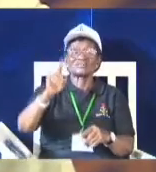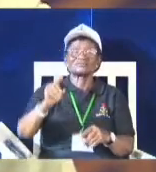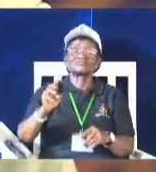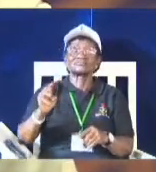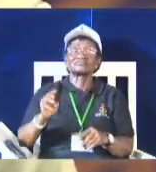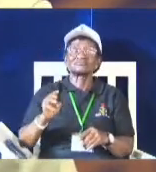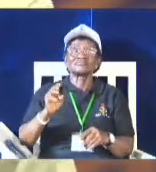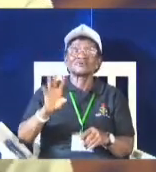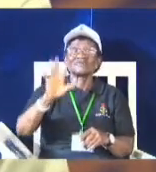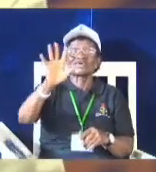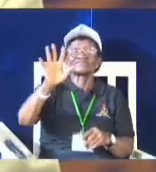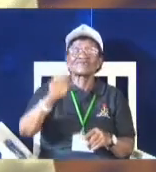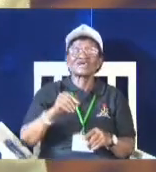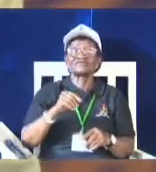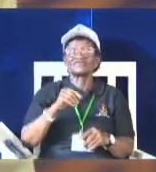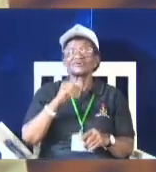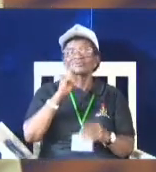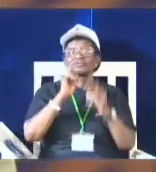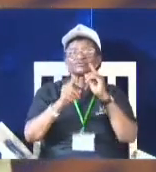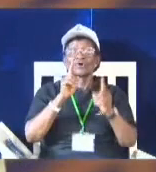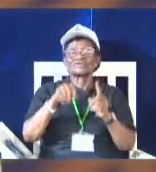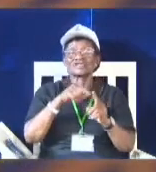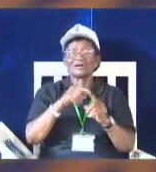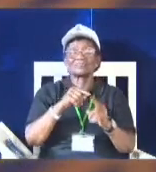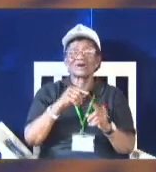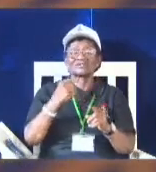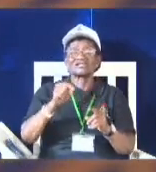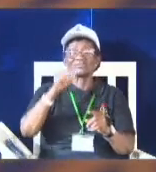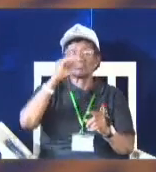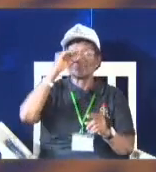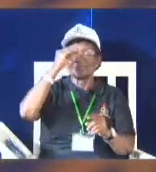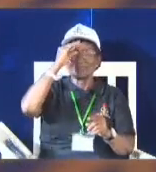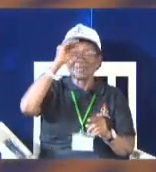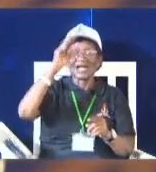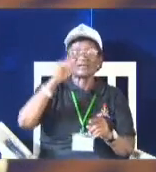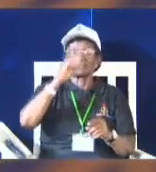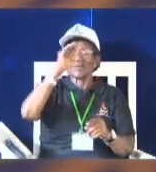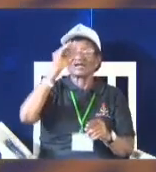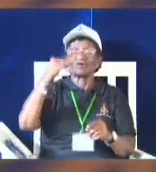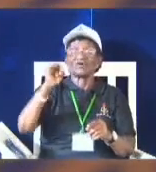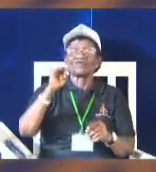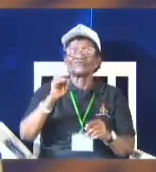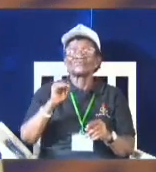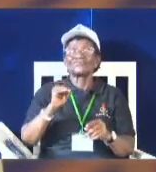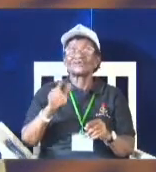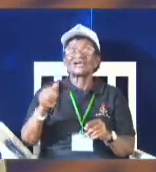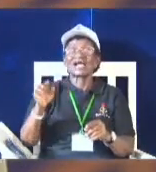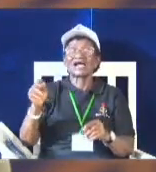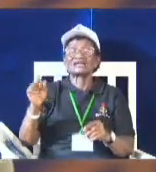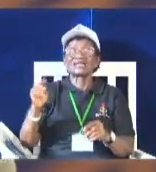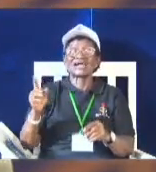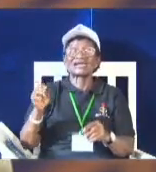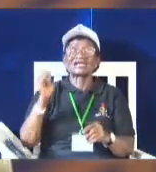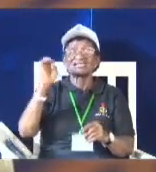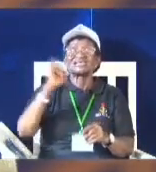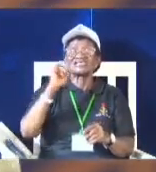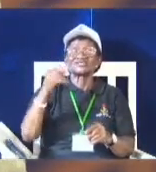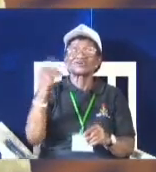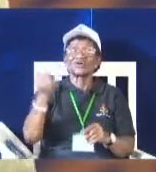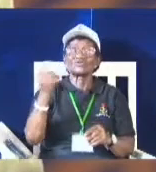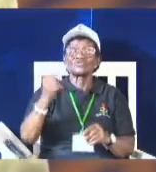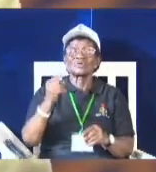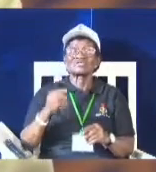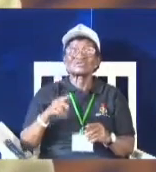Mark 5 verse 5, talking about the madman of Gadara, the Bible says he was always cutting himself